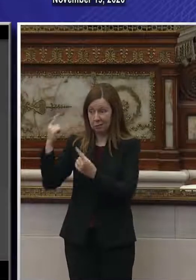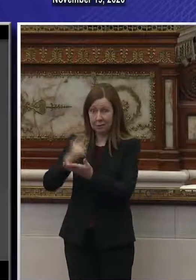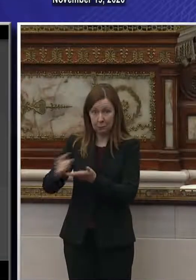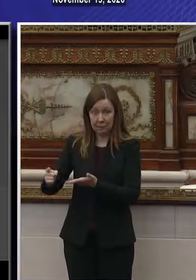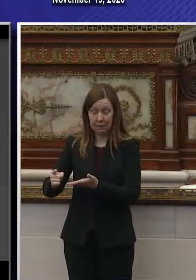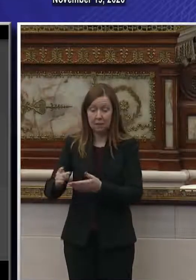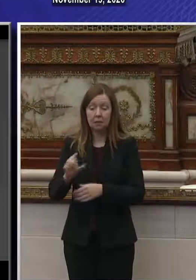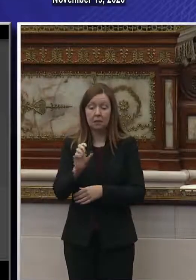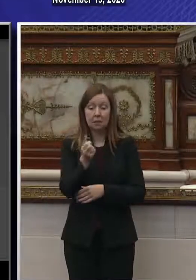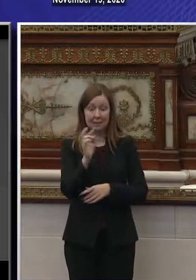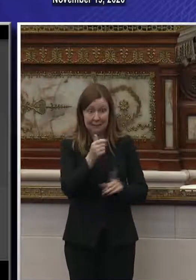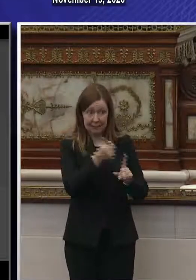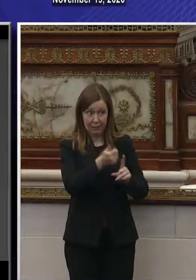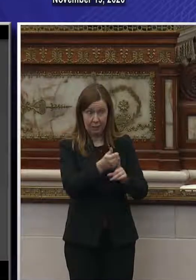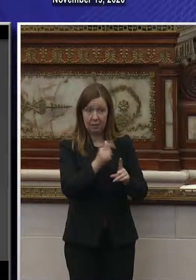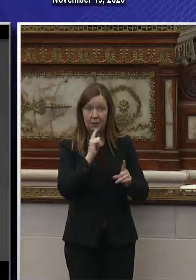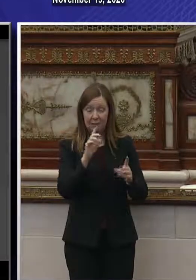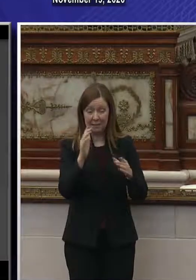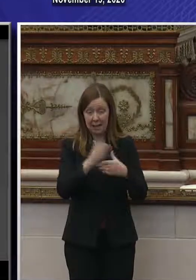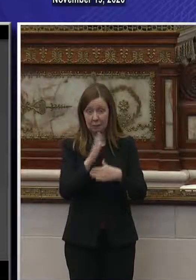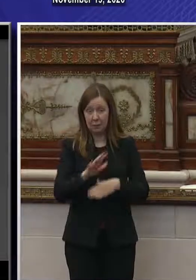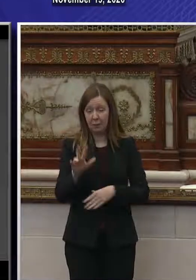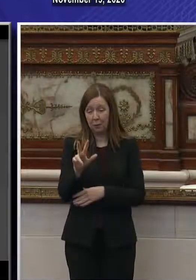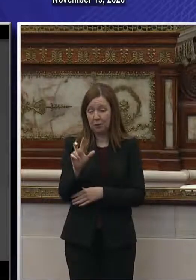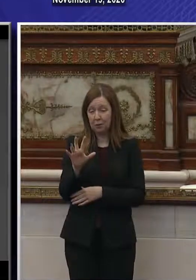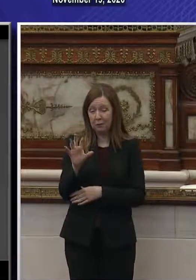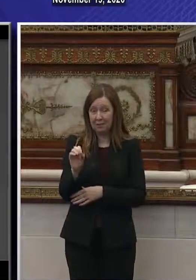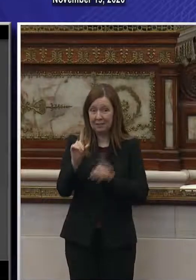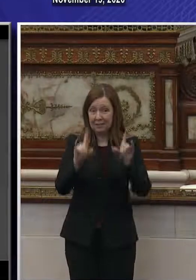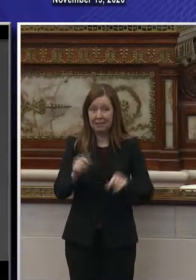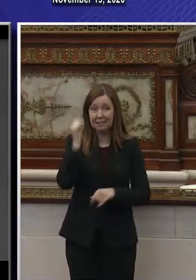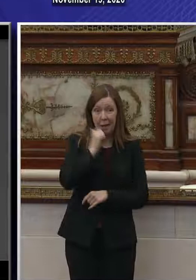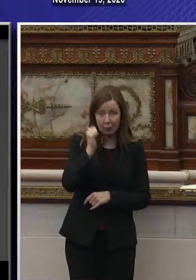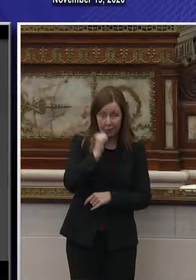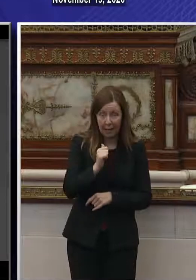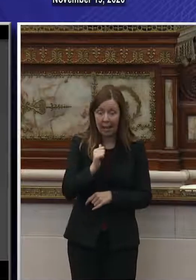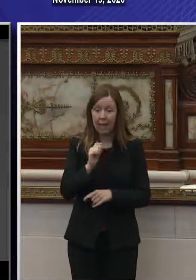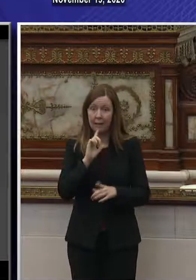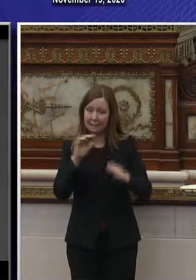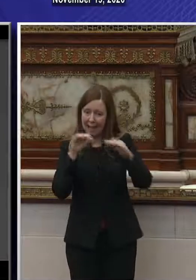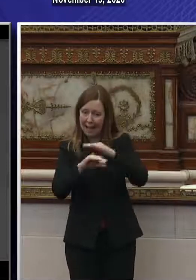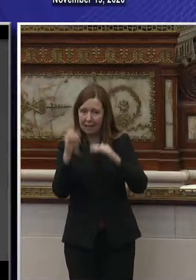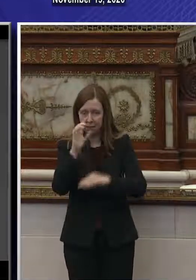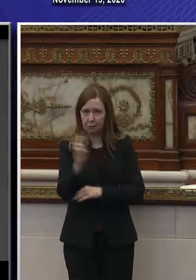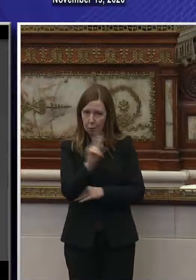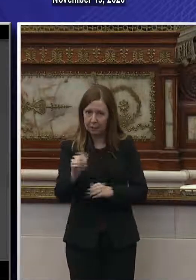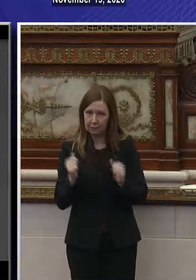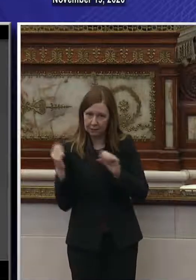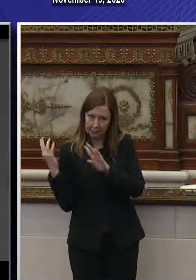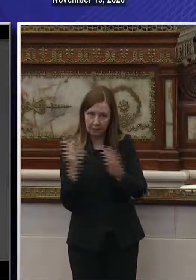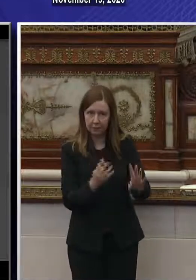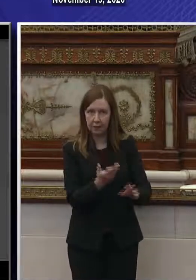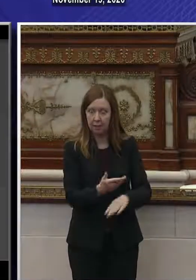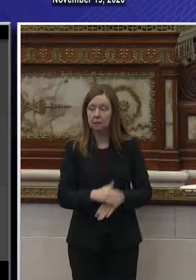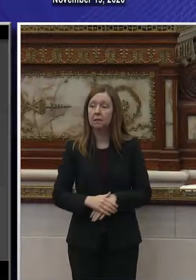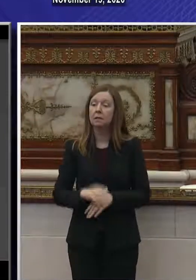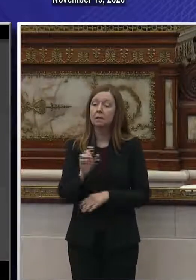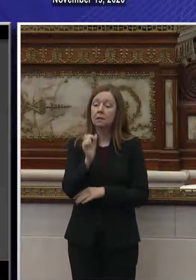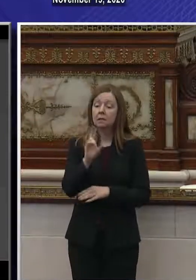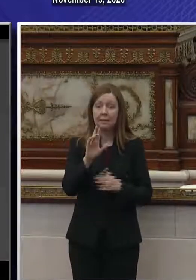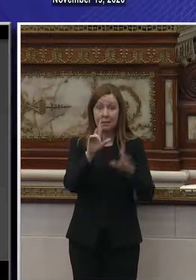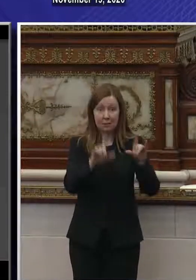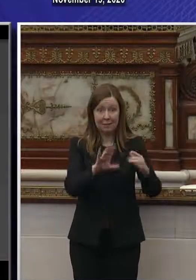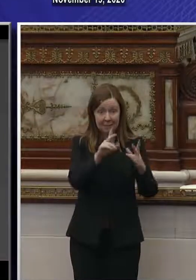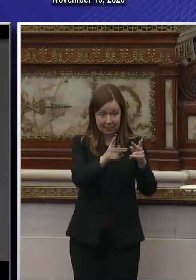week, Sayre is averaging 350 tests a day and is a beacon of access for West Philadelphia. The Sayre testing